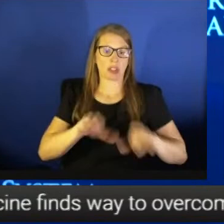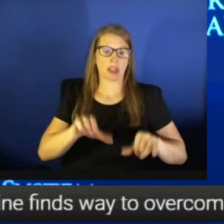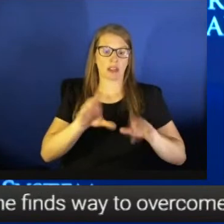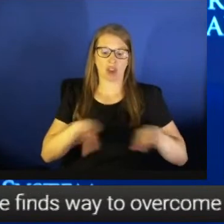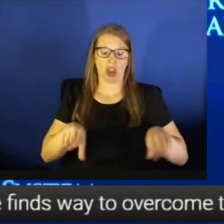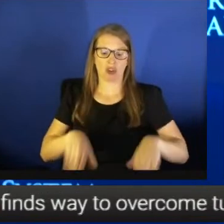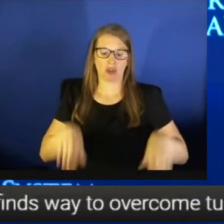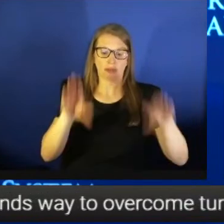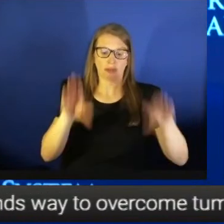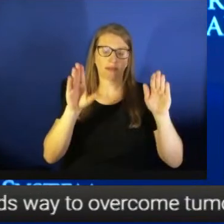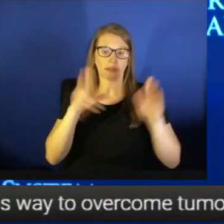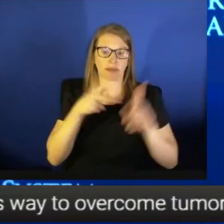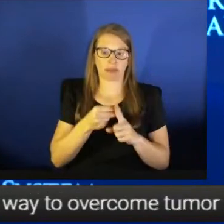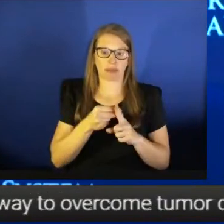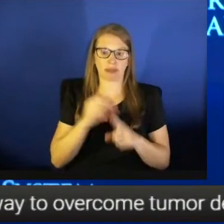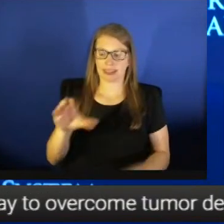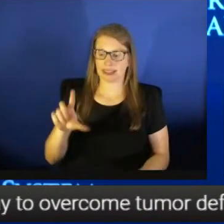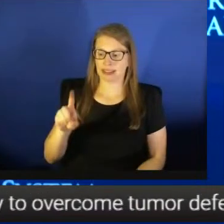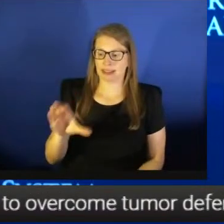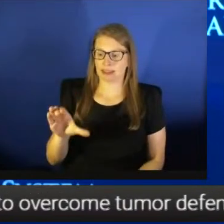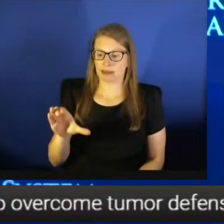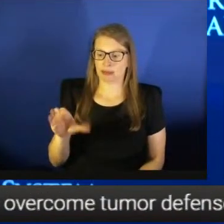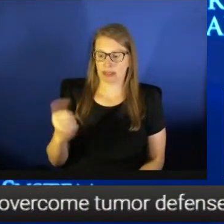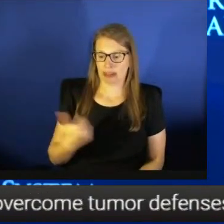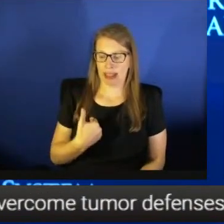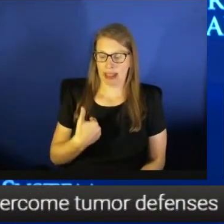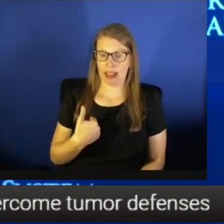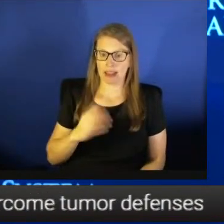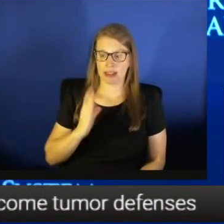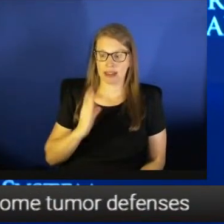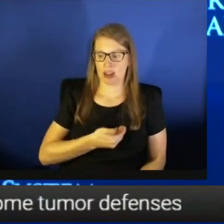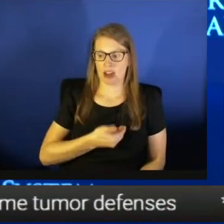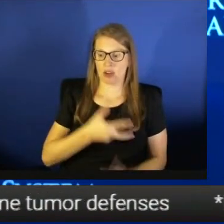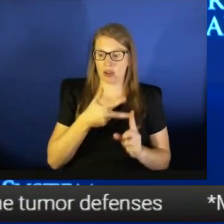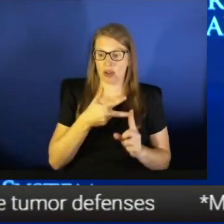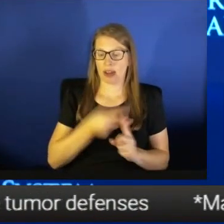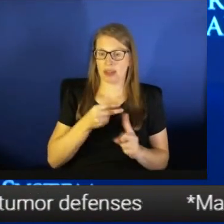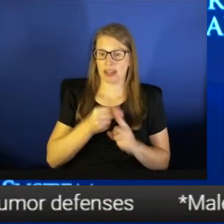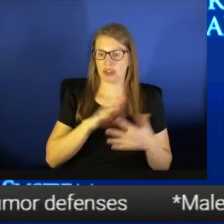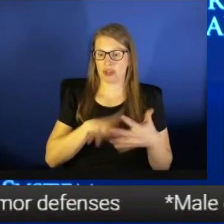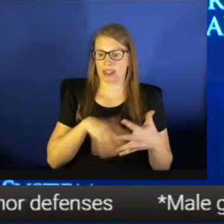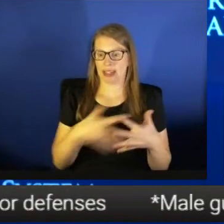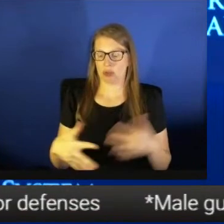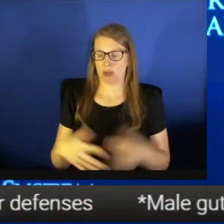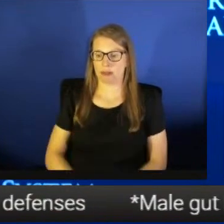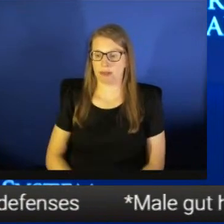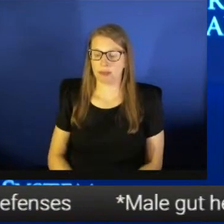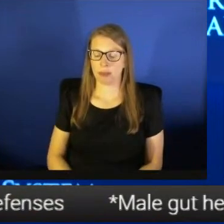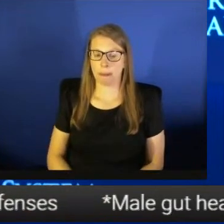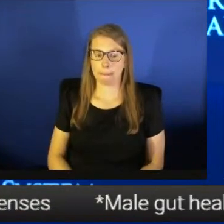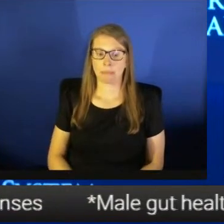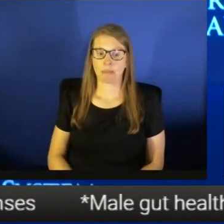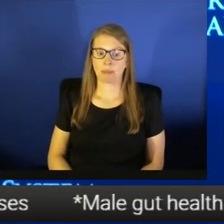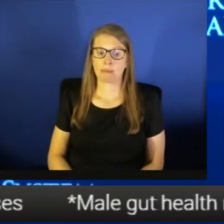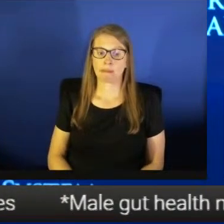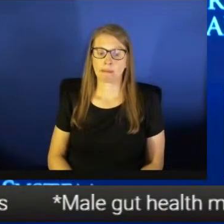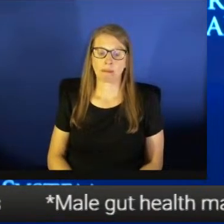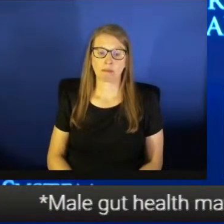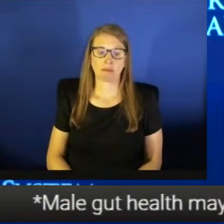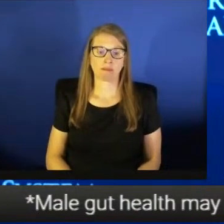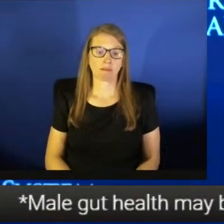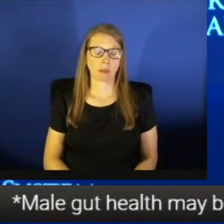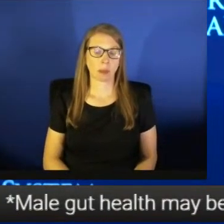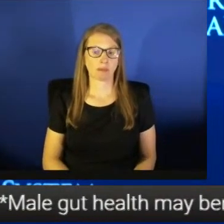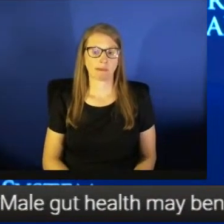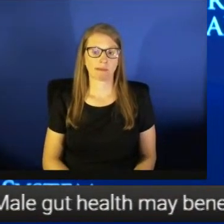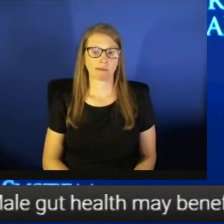the CDC has our immunization schedule, and our visits in